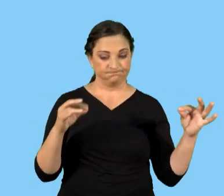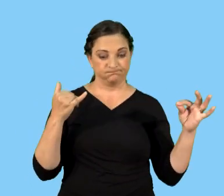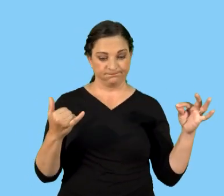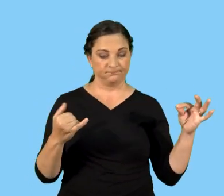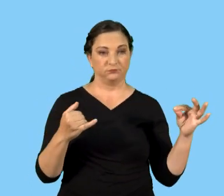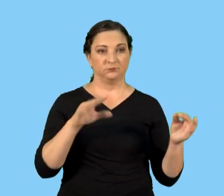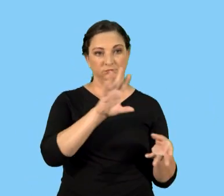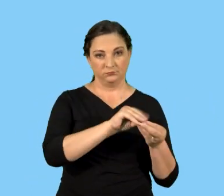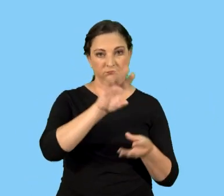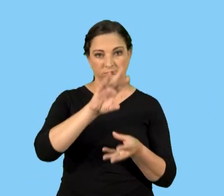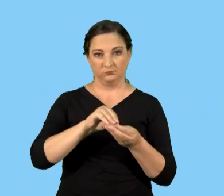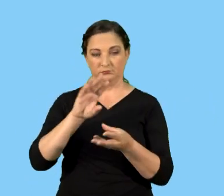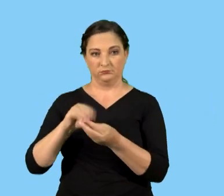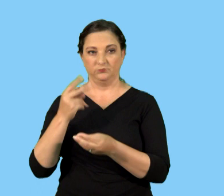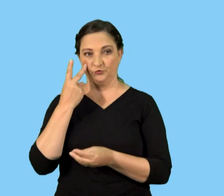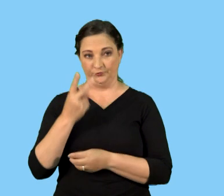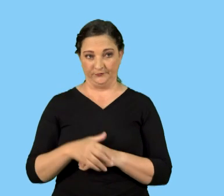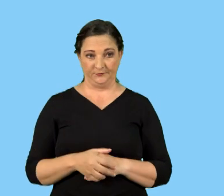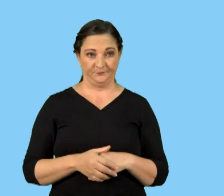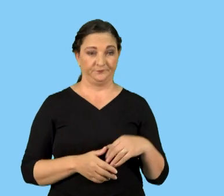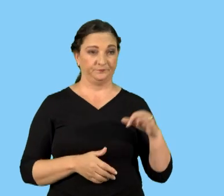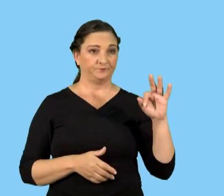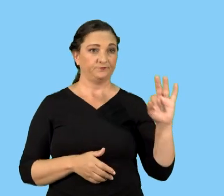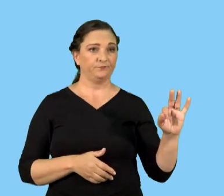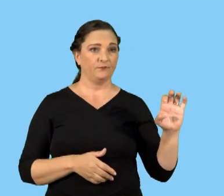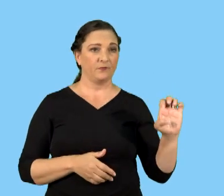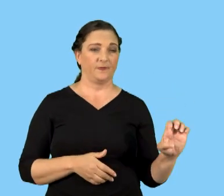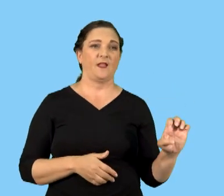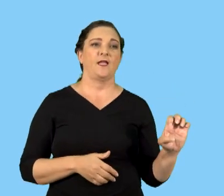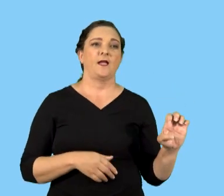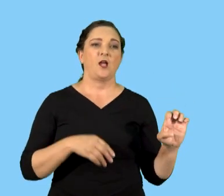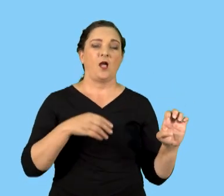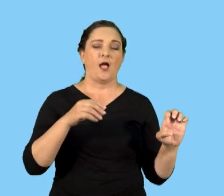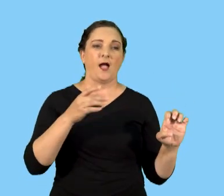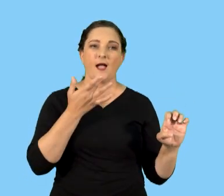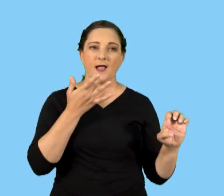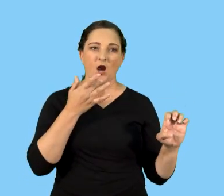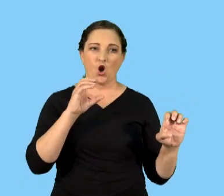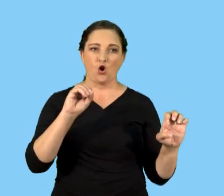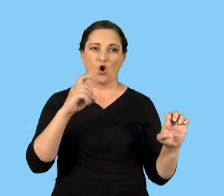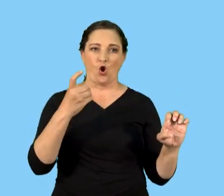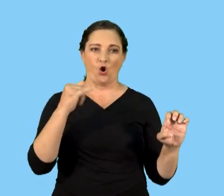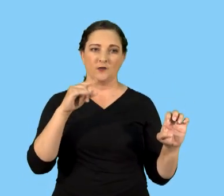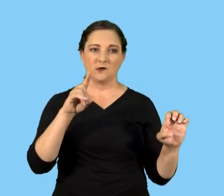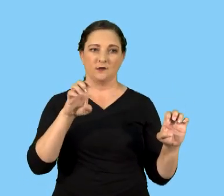the number of atoms for each substance. So this is your iron oxide.